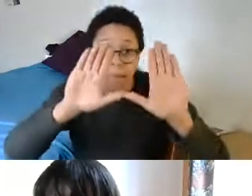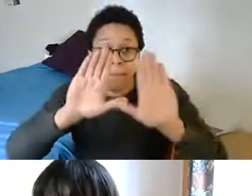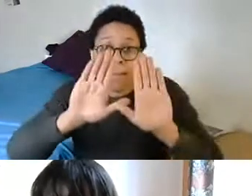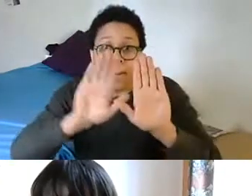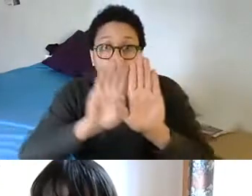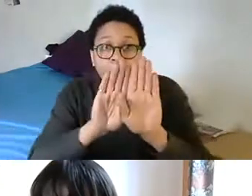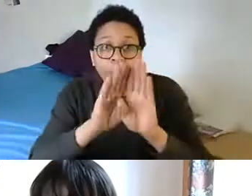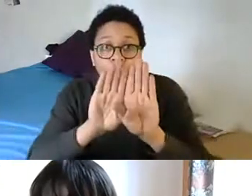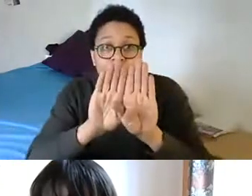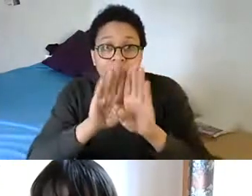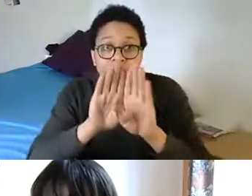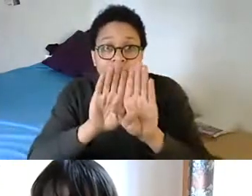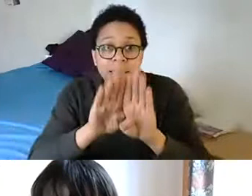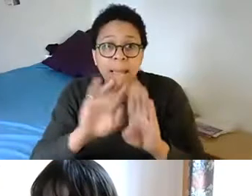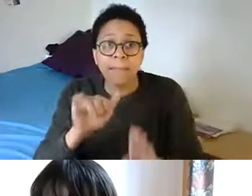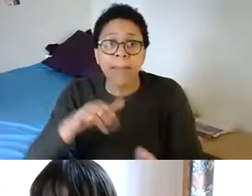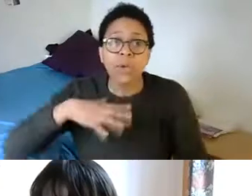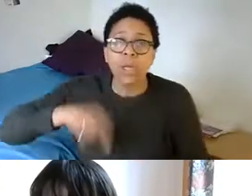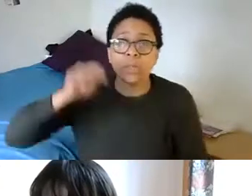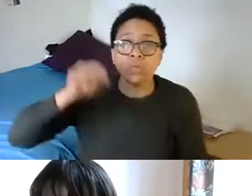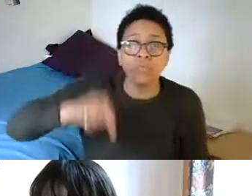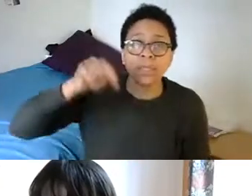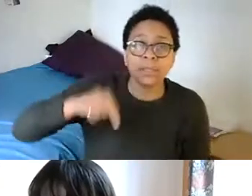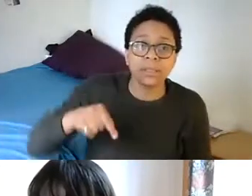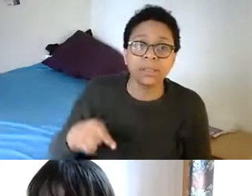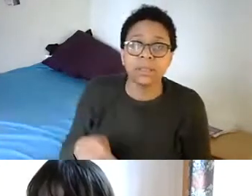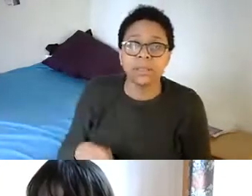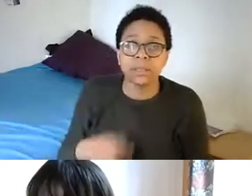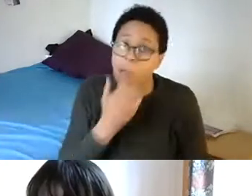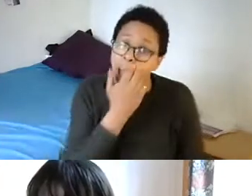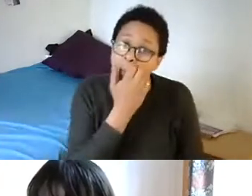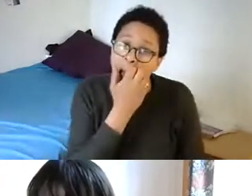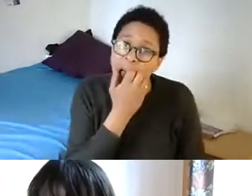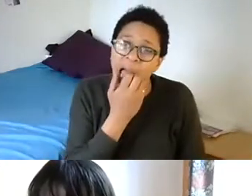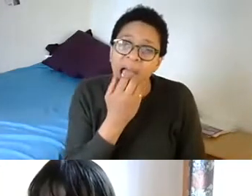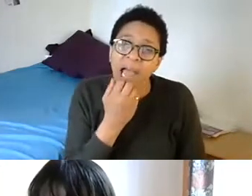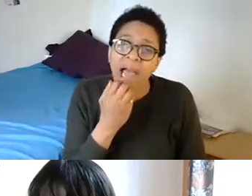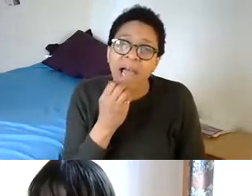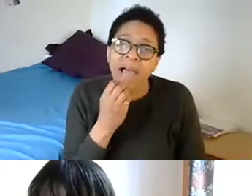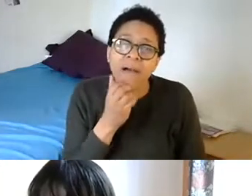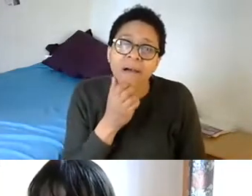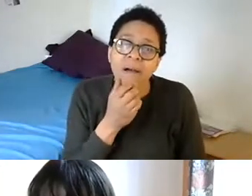You might have to press the button that might have come up on your screen.